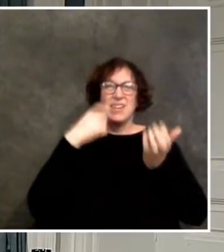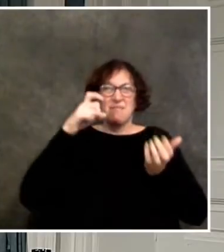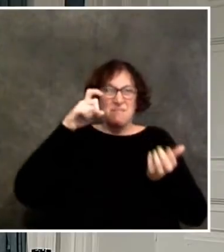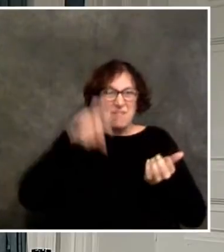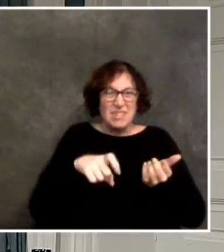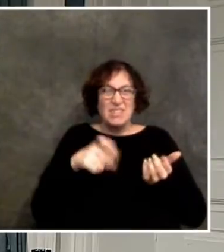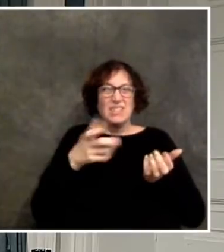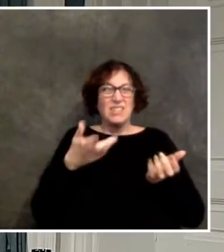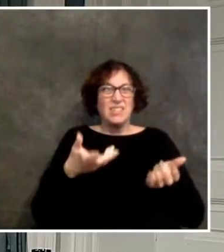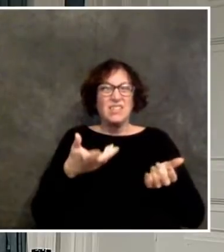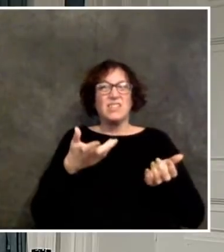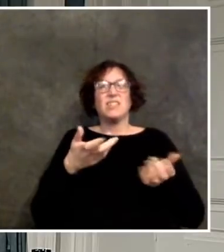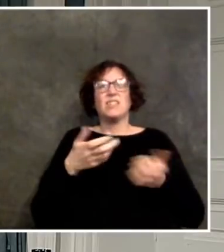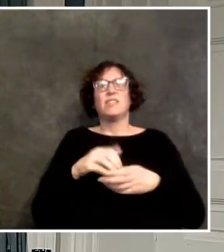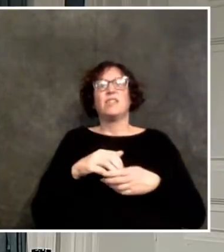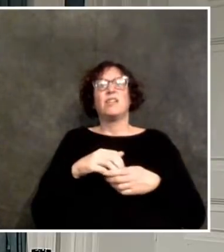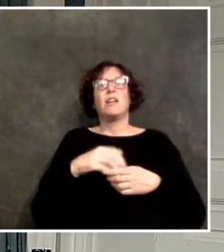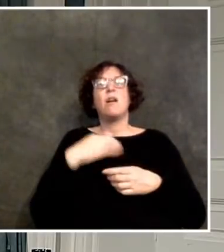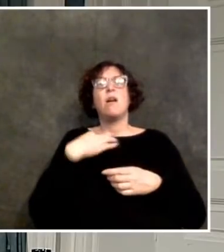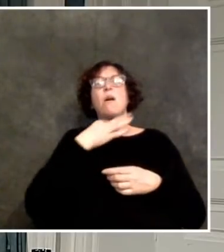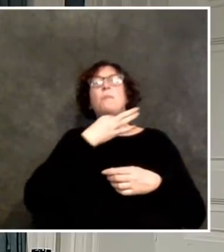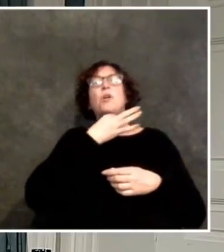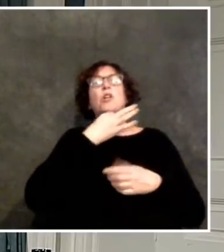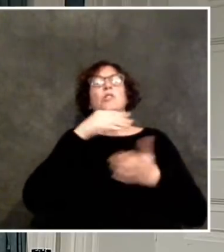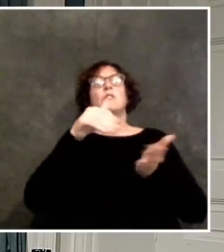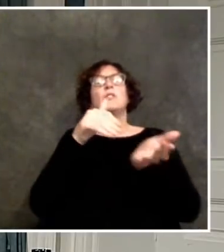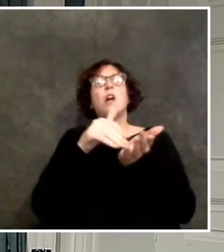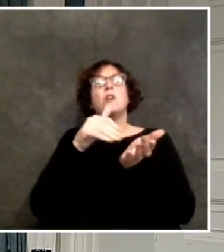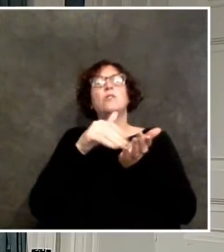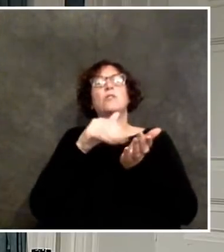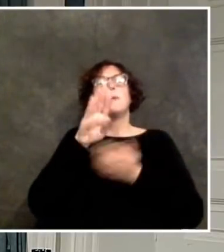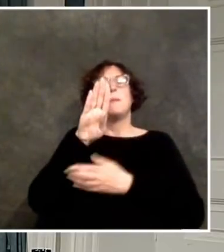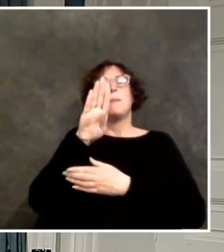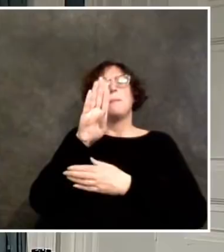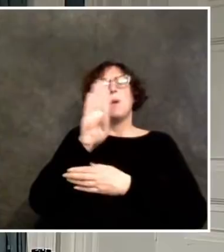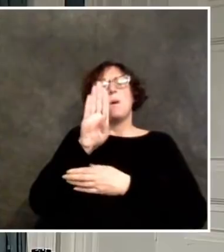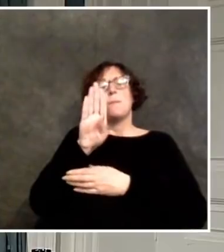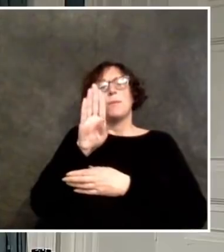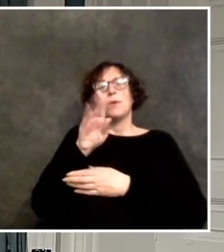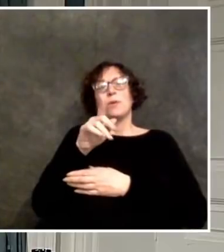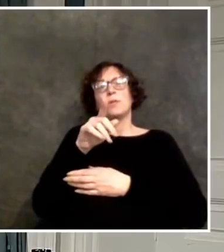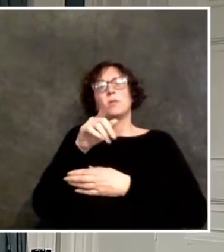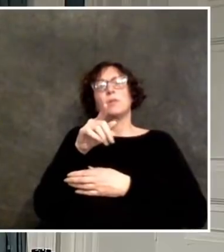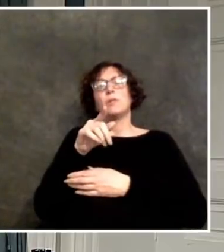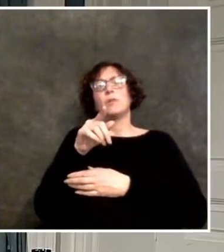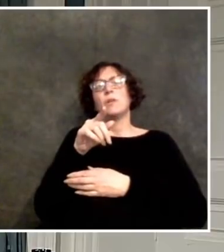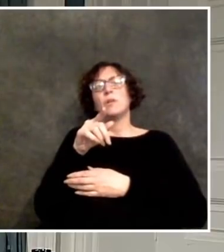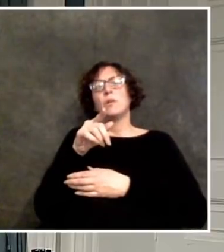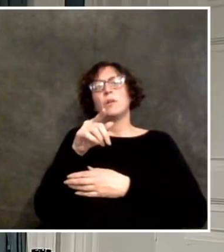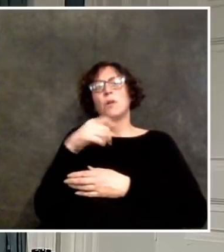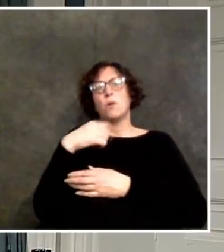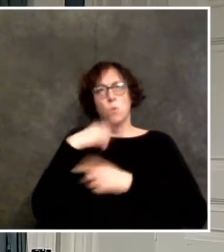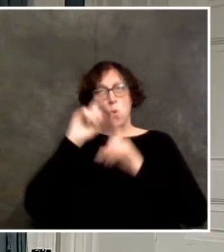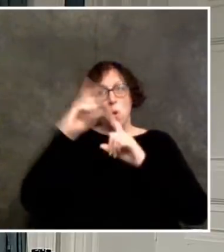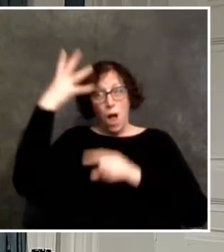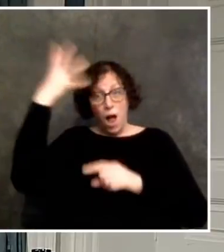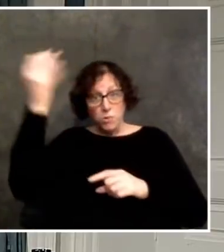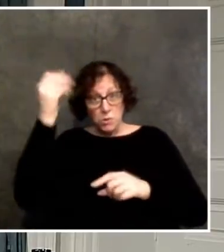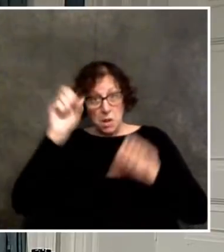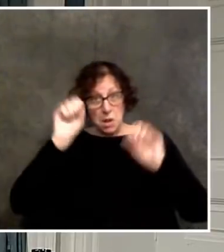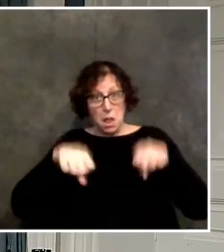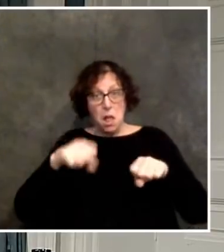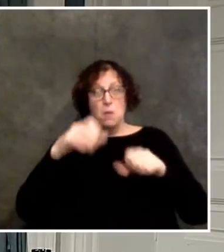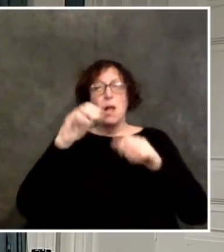really safe to be outside? And when we say that now we should be wearing face coverings at all times,